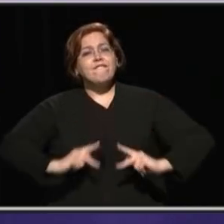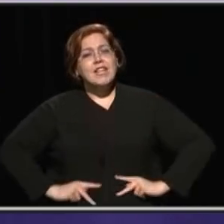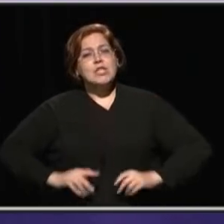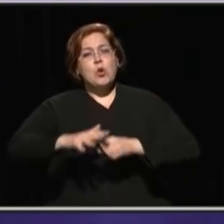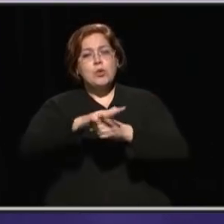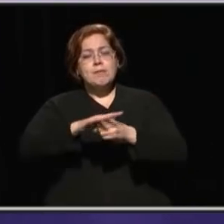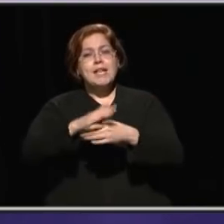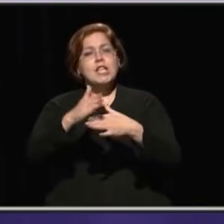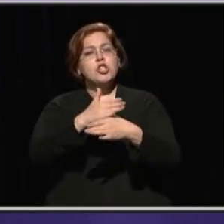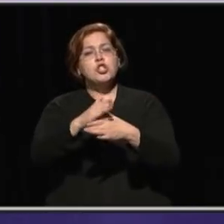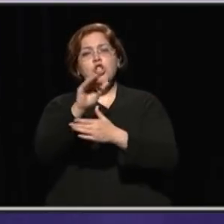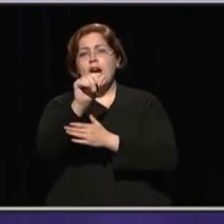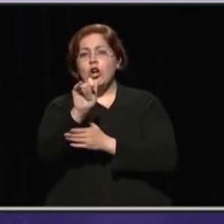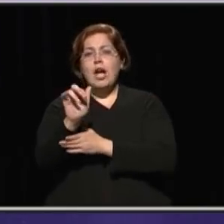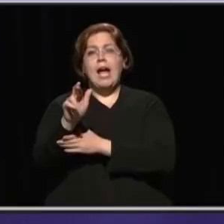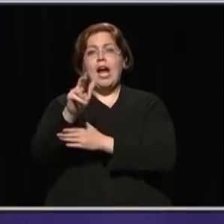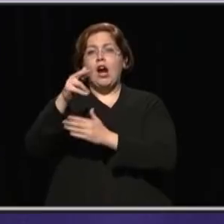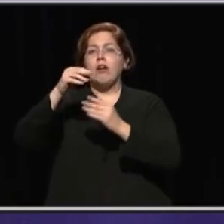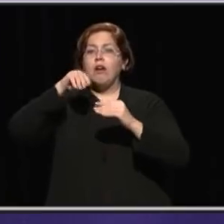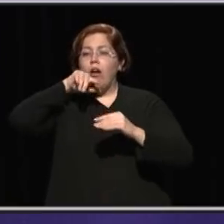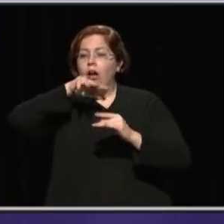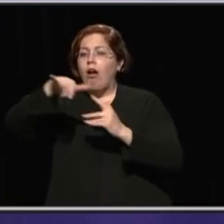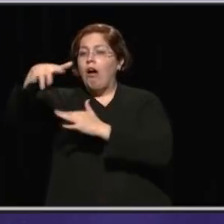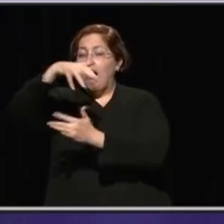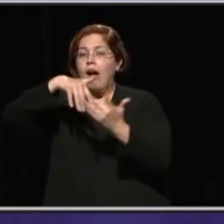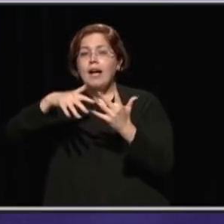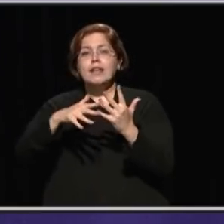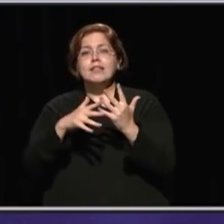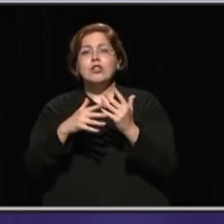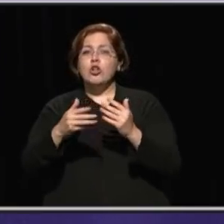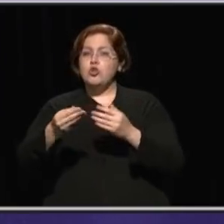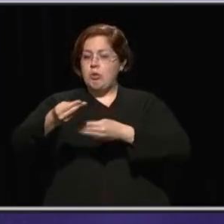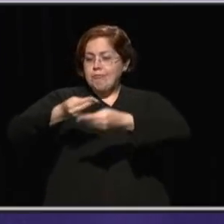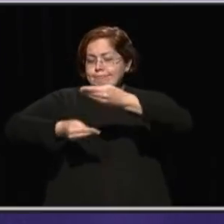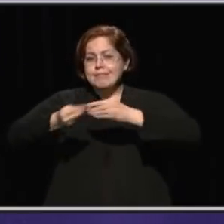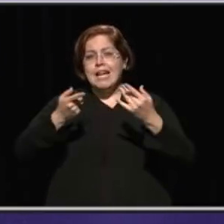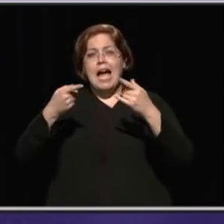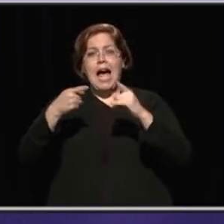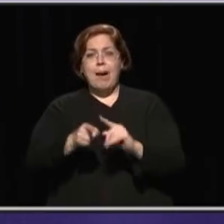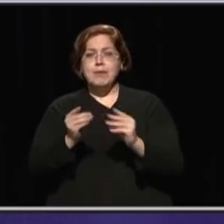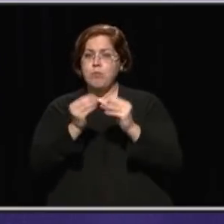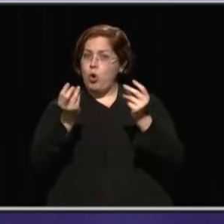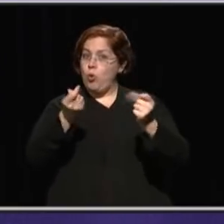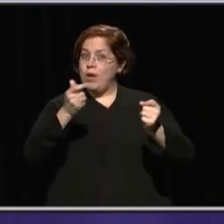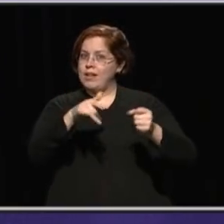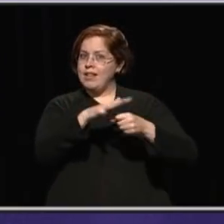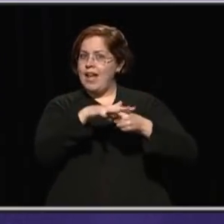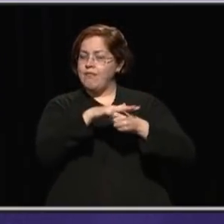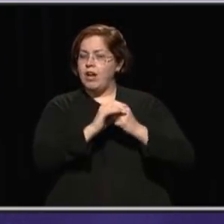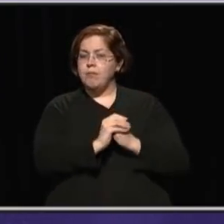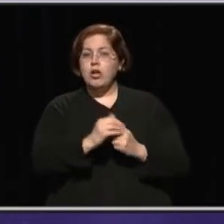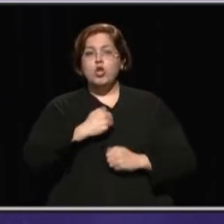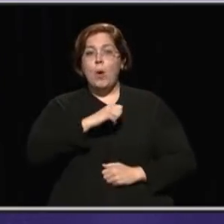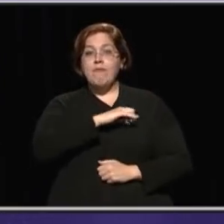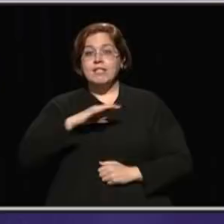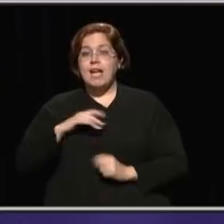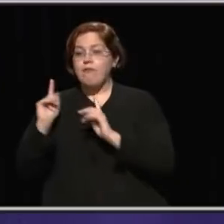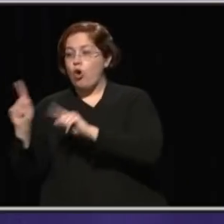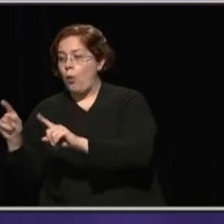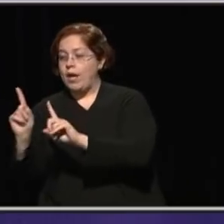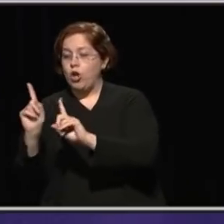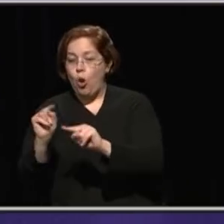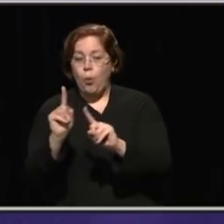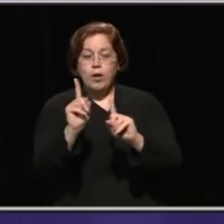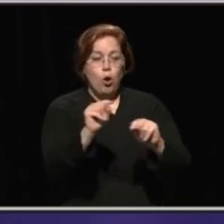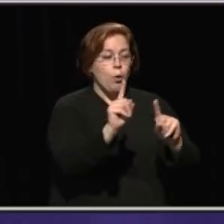shared airspace. There are a lot of things that make transmission happen more readily in a communal setting like that. You've got that staffer going from room to room, and so if